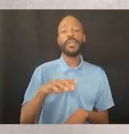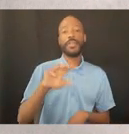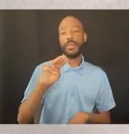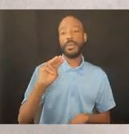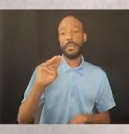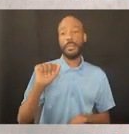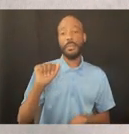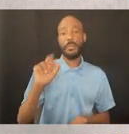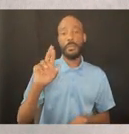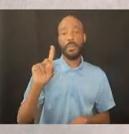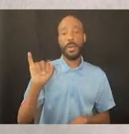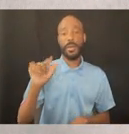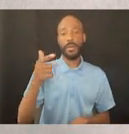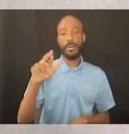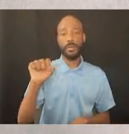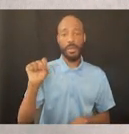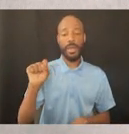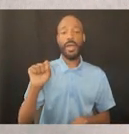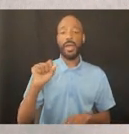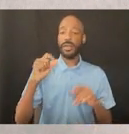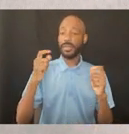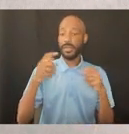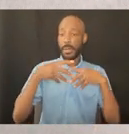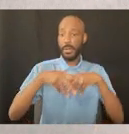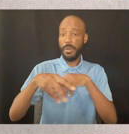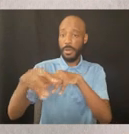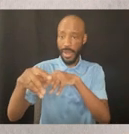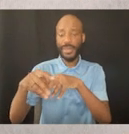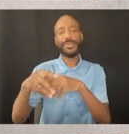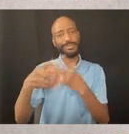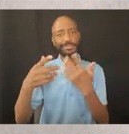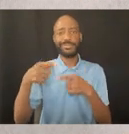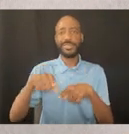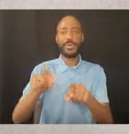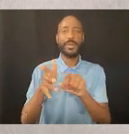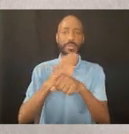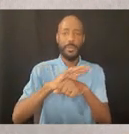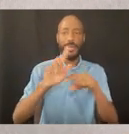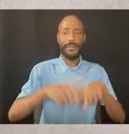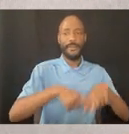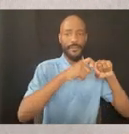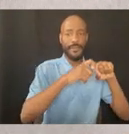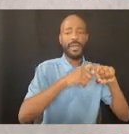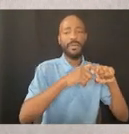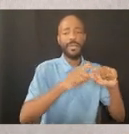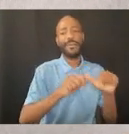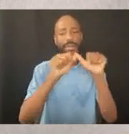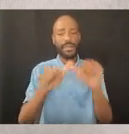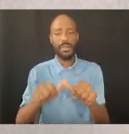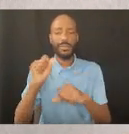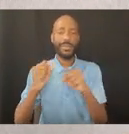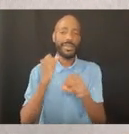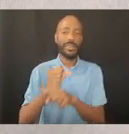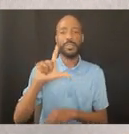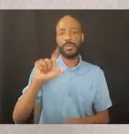was on hiatus during COVID, but resumed in 2023, despite COVID still being a problem. Furthermore, my partner